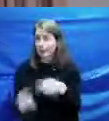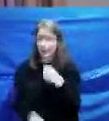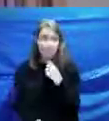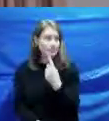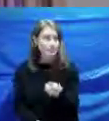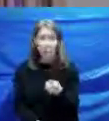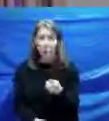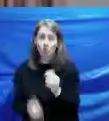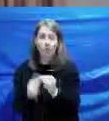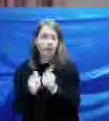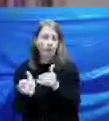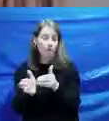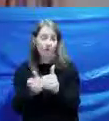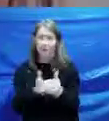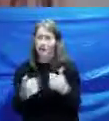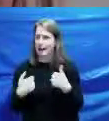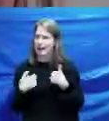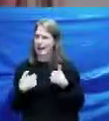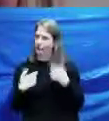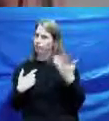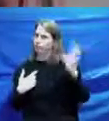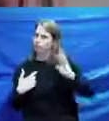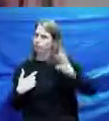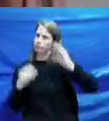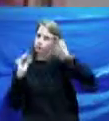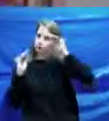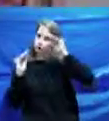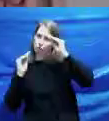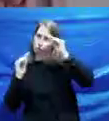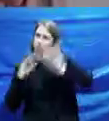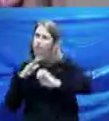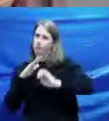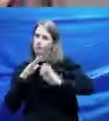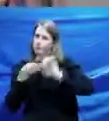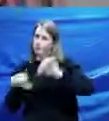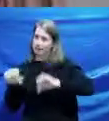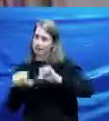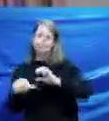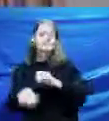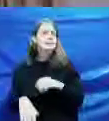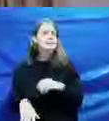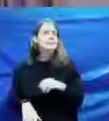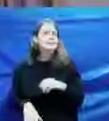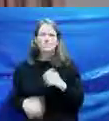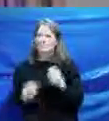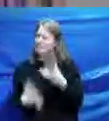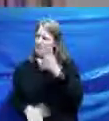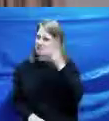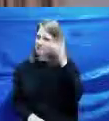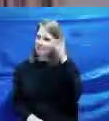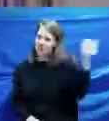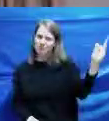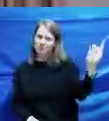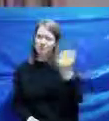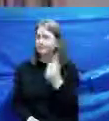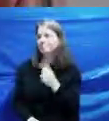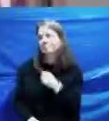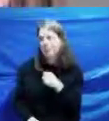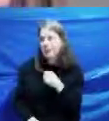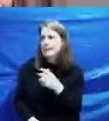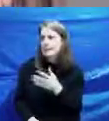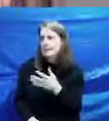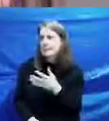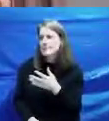science person myself. My children will not be science people. It was actually a very interesting finding out of the National Math Advisory